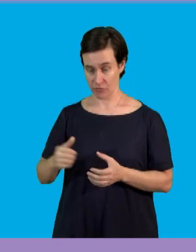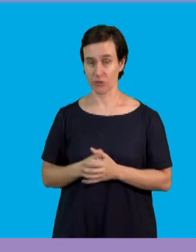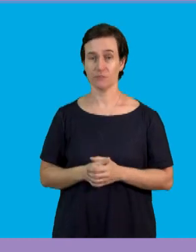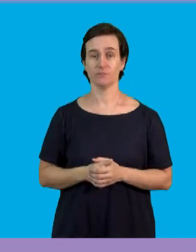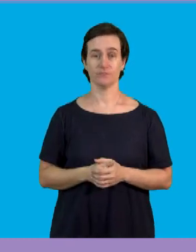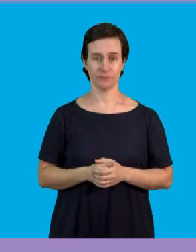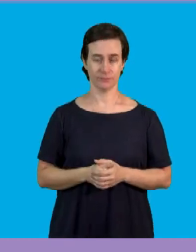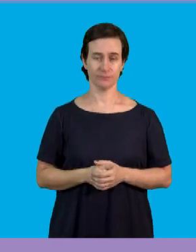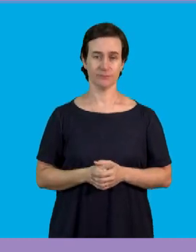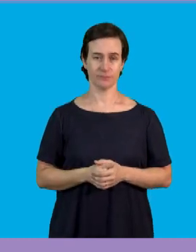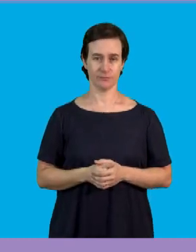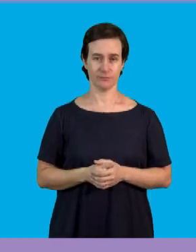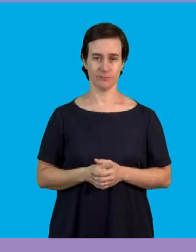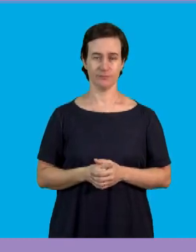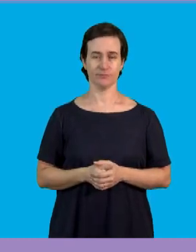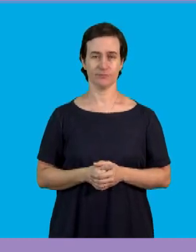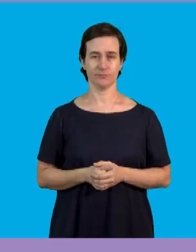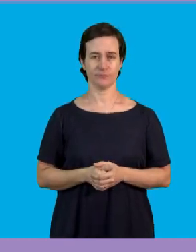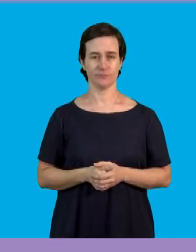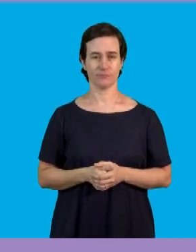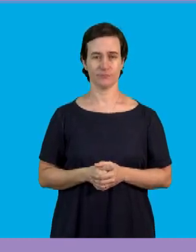1,200 and I add the 300, that gives me